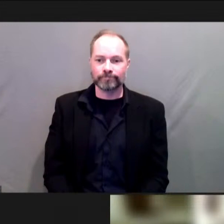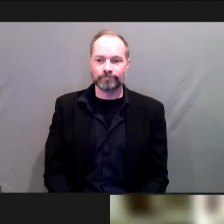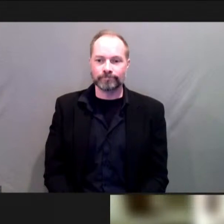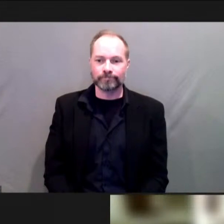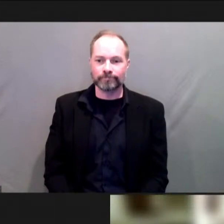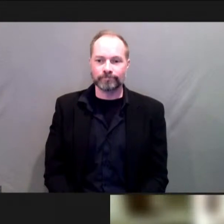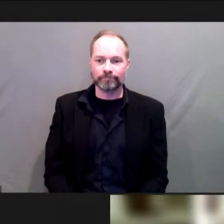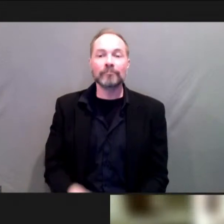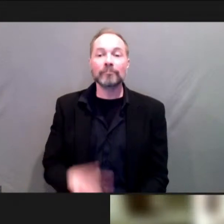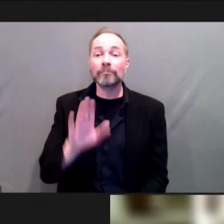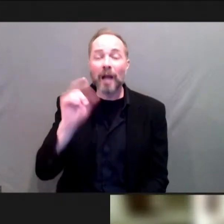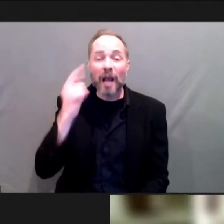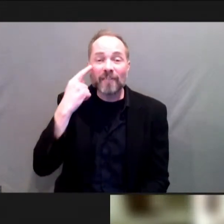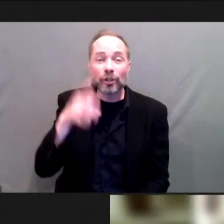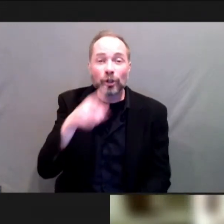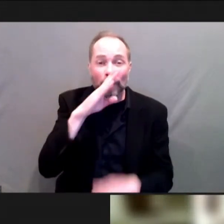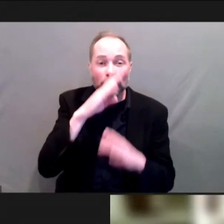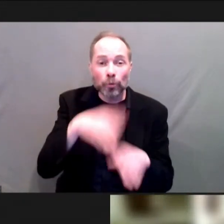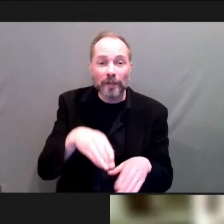Gov, you're muted.